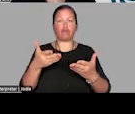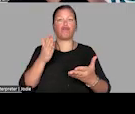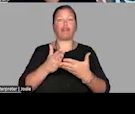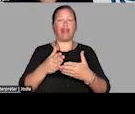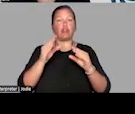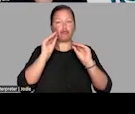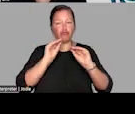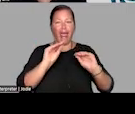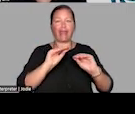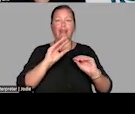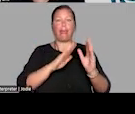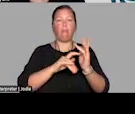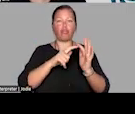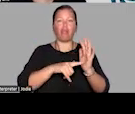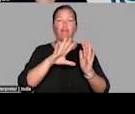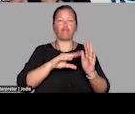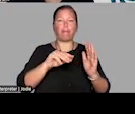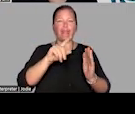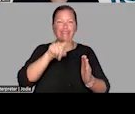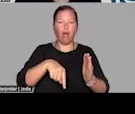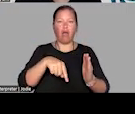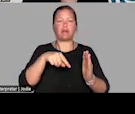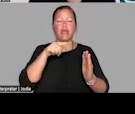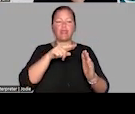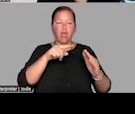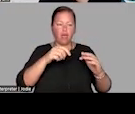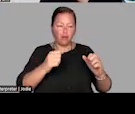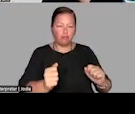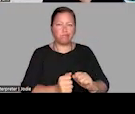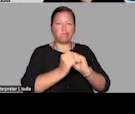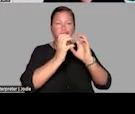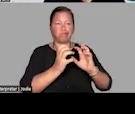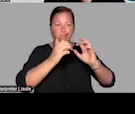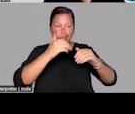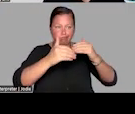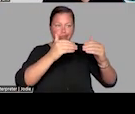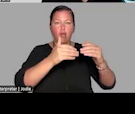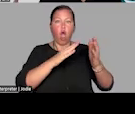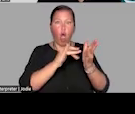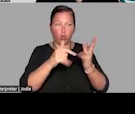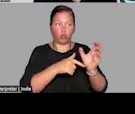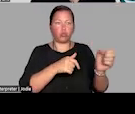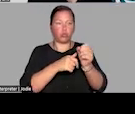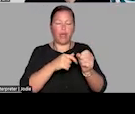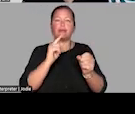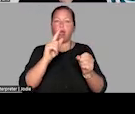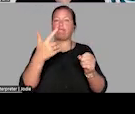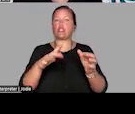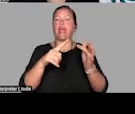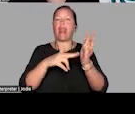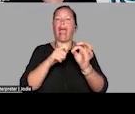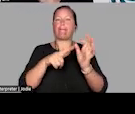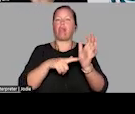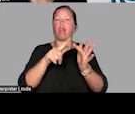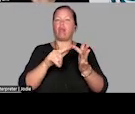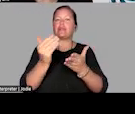from ground up. So they take an open source model, they host it, they say, I have enabled the safeguards. Of course, this